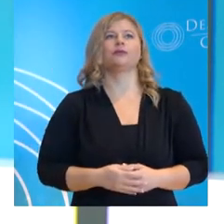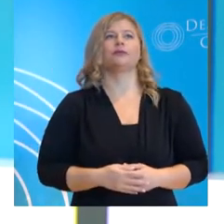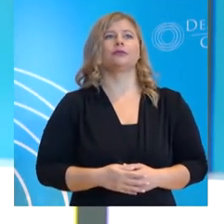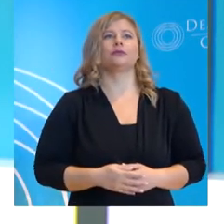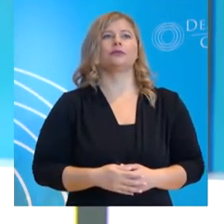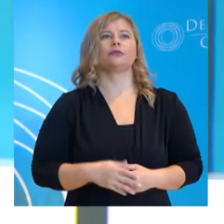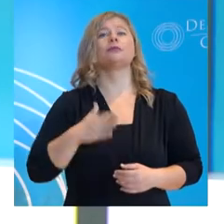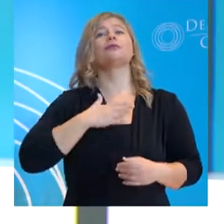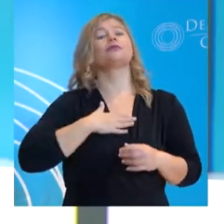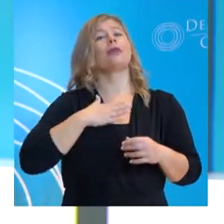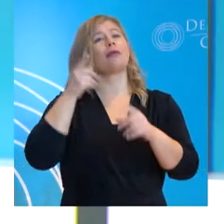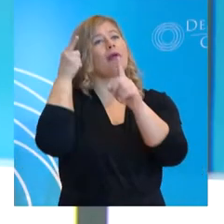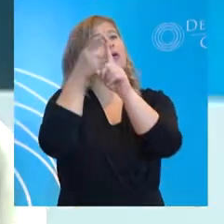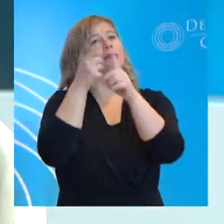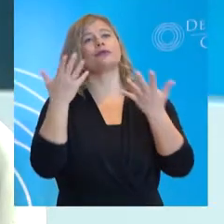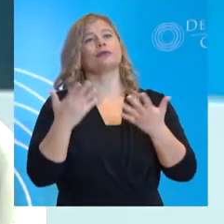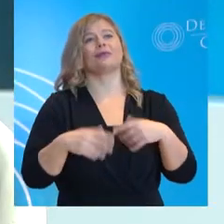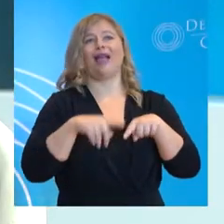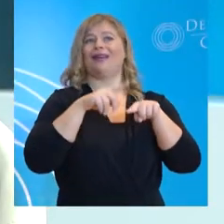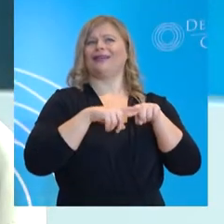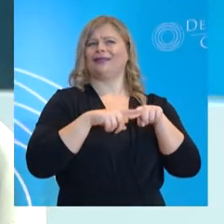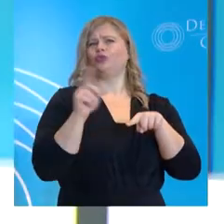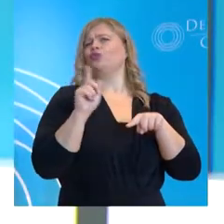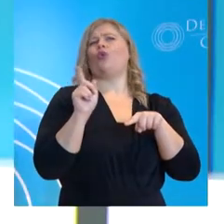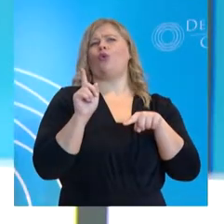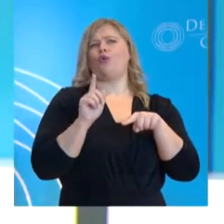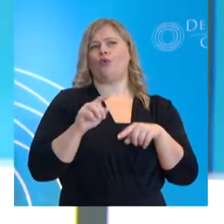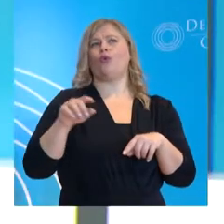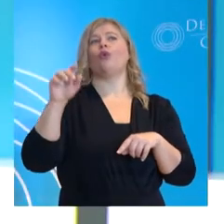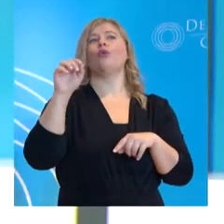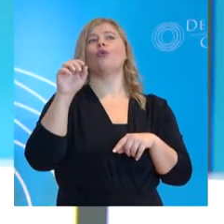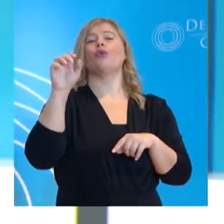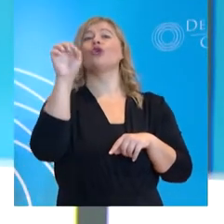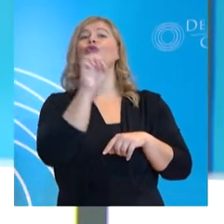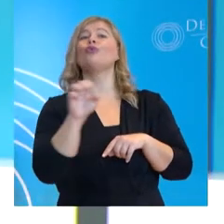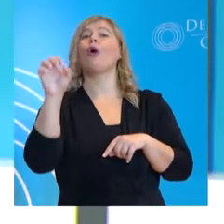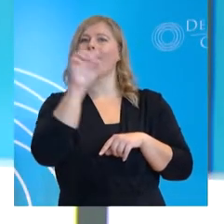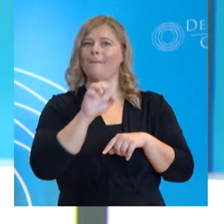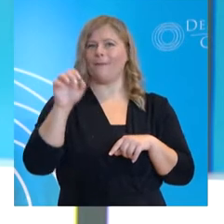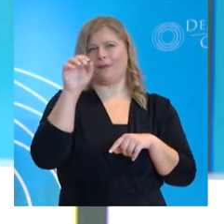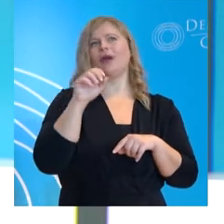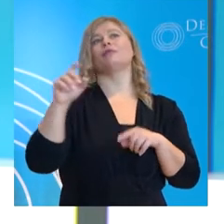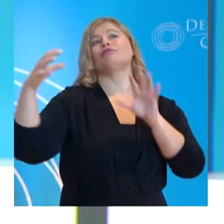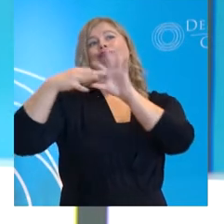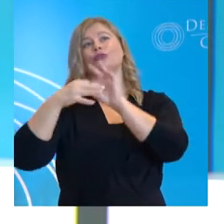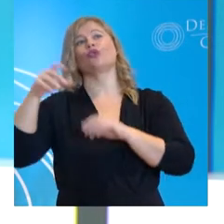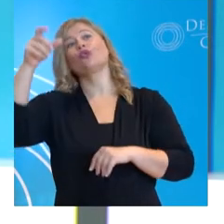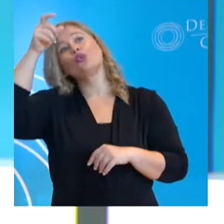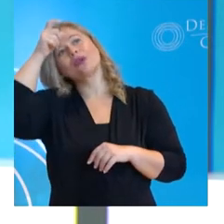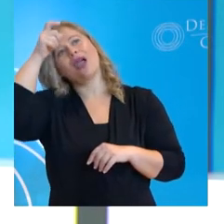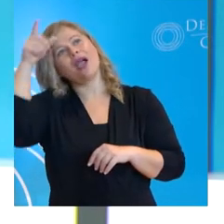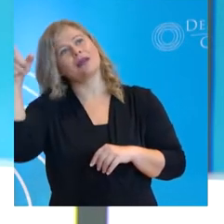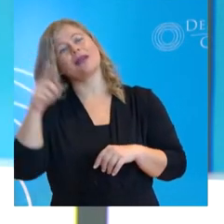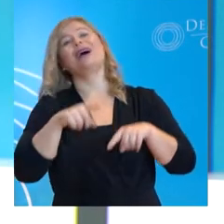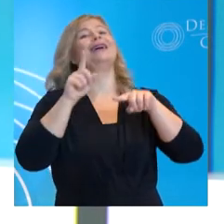between Europe, because this was a European agreement, and Turkey on the issue of migration. Now, are we concerned about Afghanistan? Of course we are,